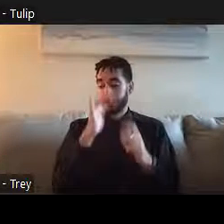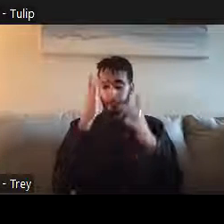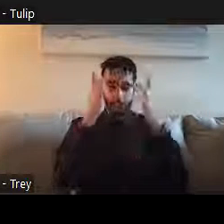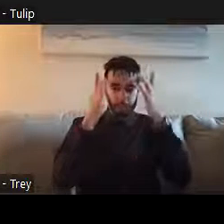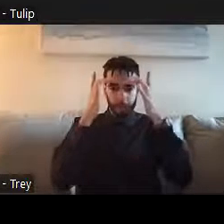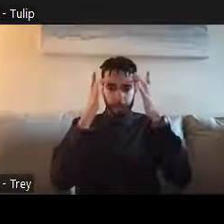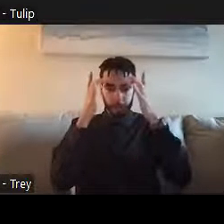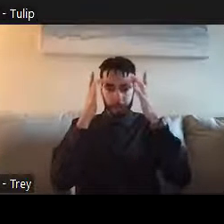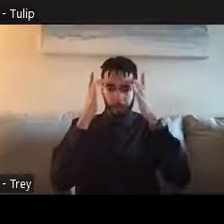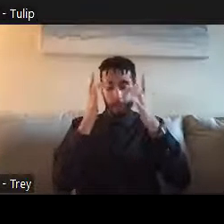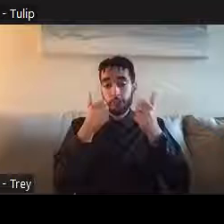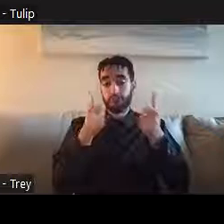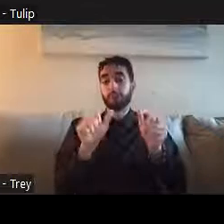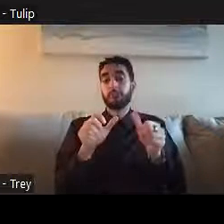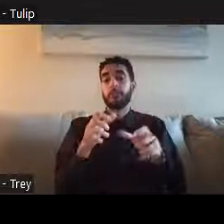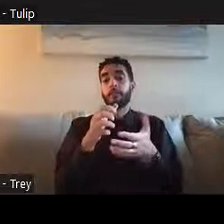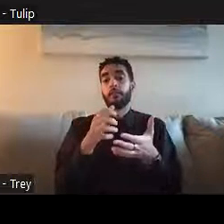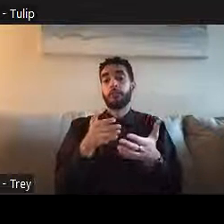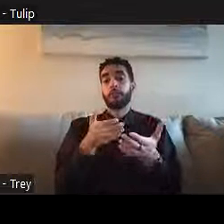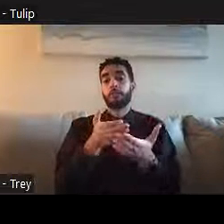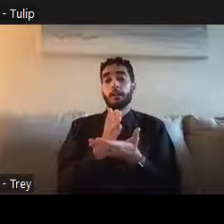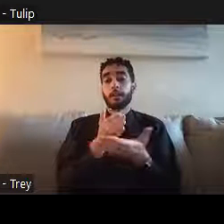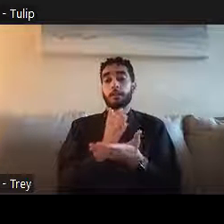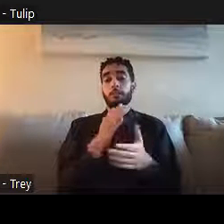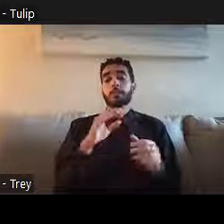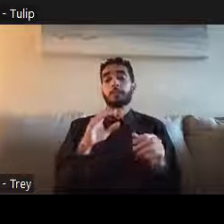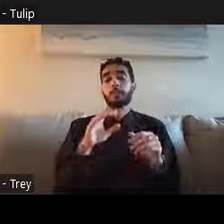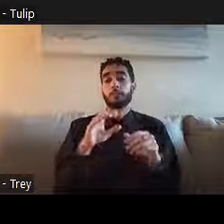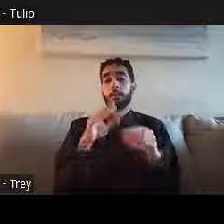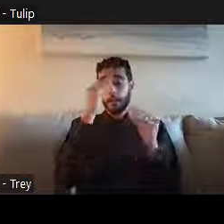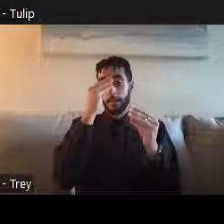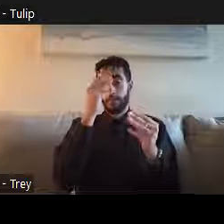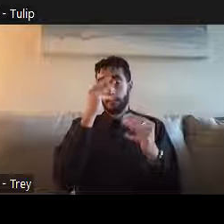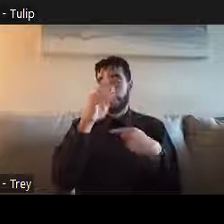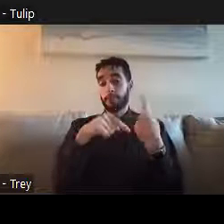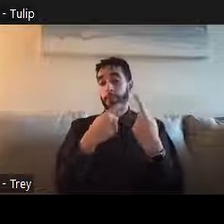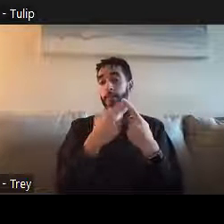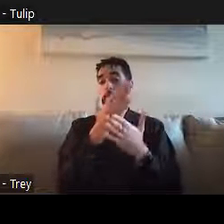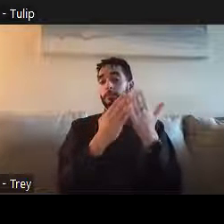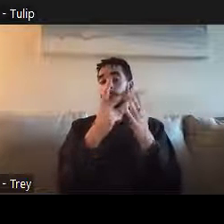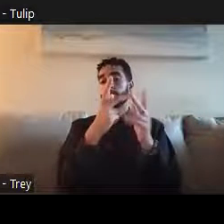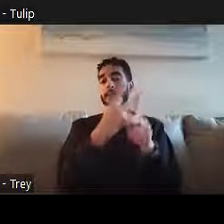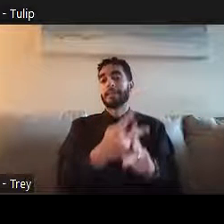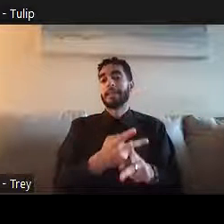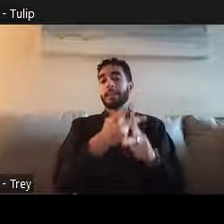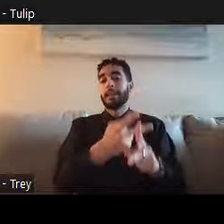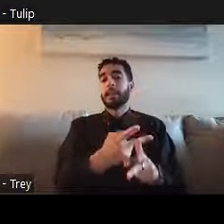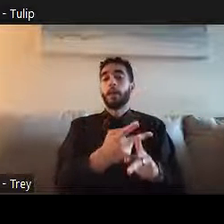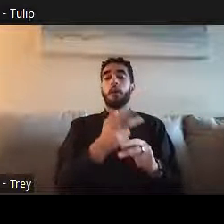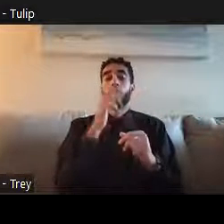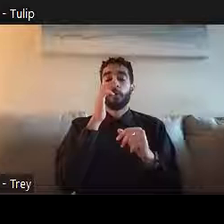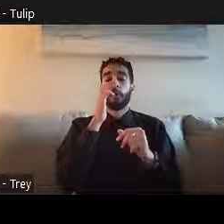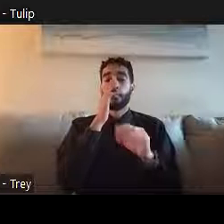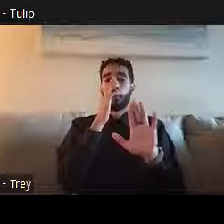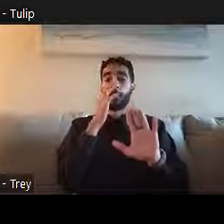can access information if somebody's caring for a loved one in a different part of the state or even out